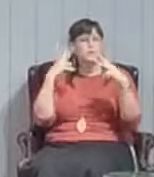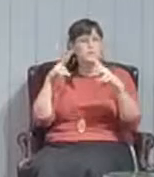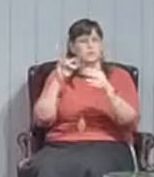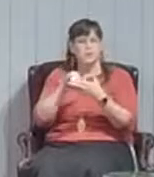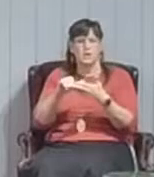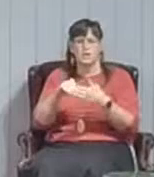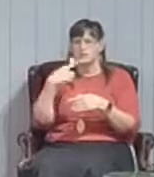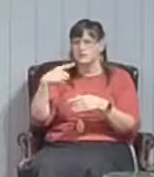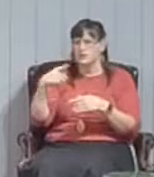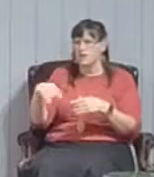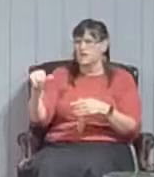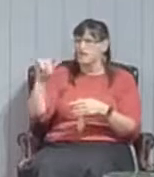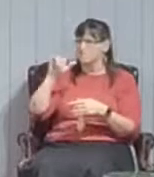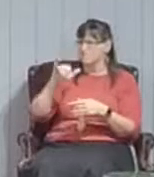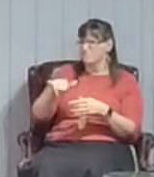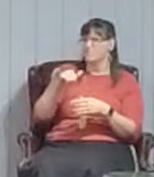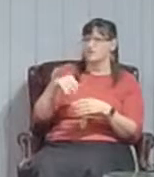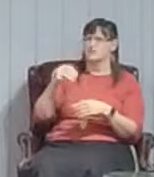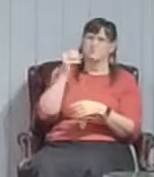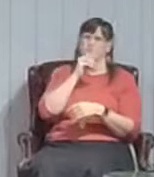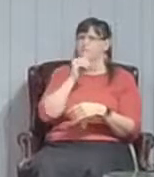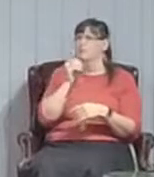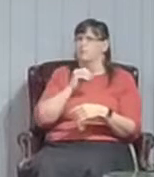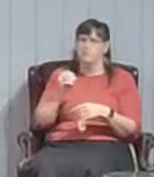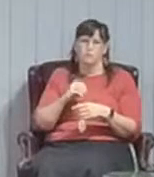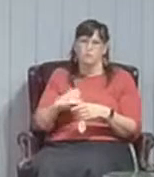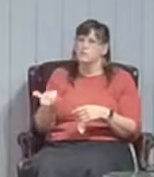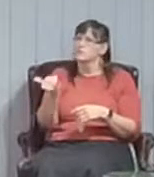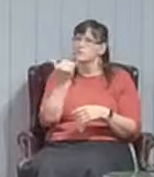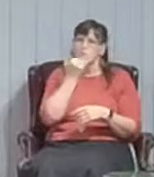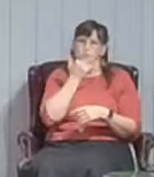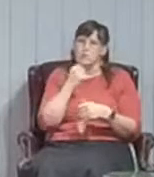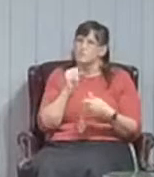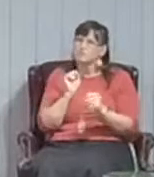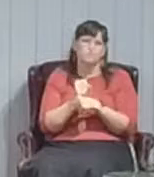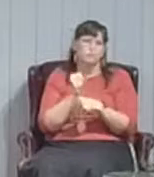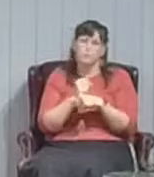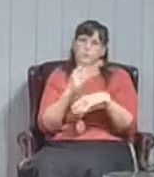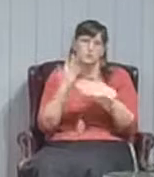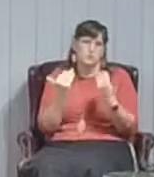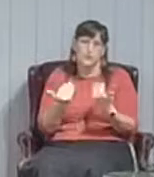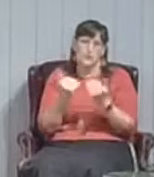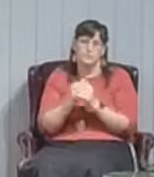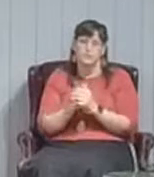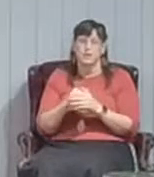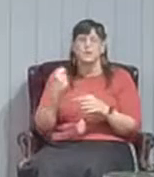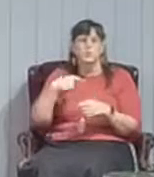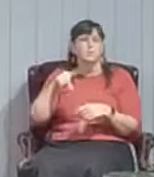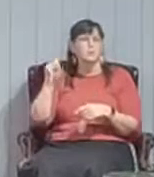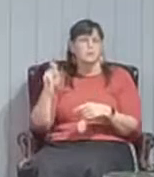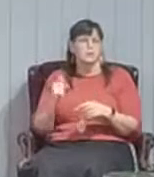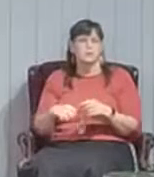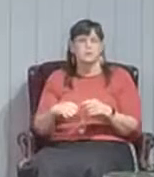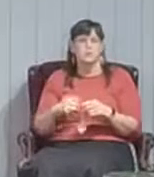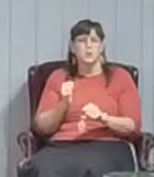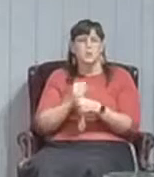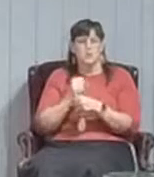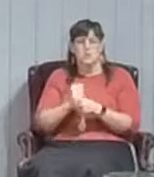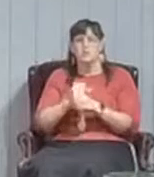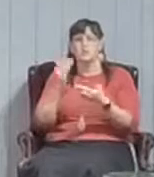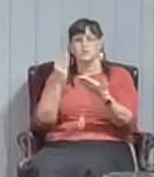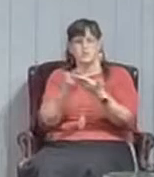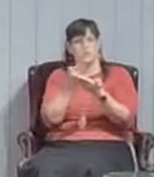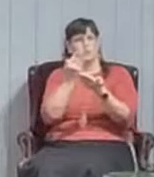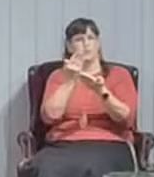say that's old fashioned, that's wrong, and it won't work today, and we've got to make things modified, we've got to change things new, and